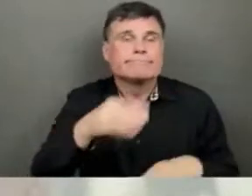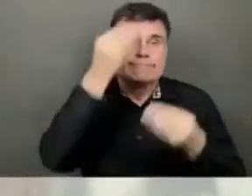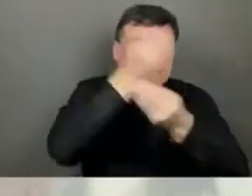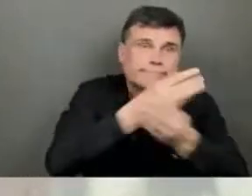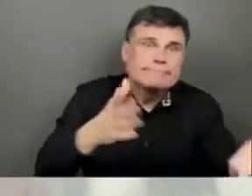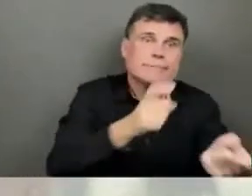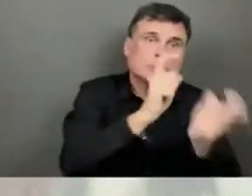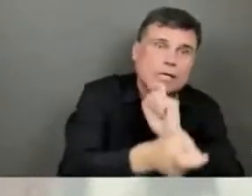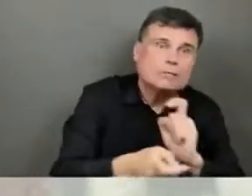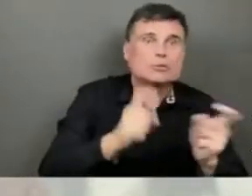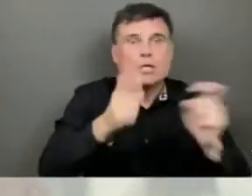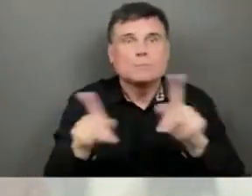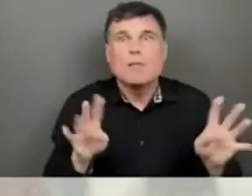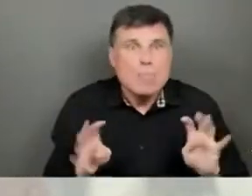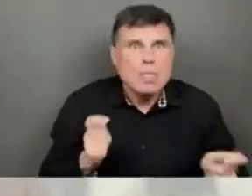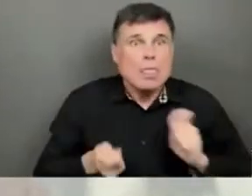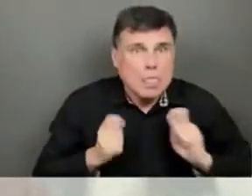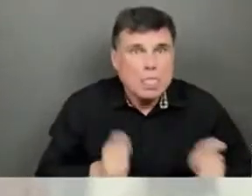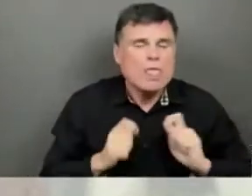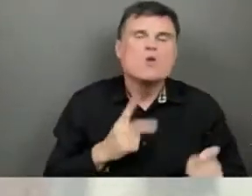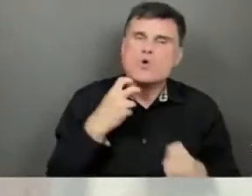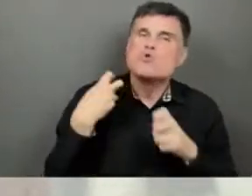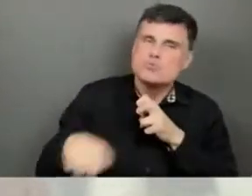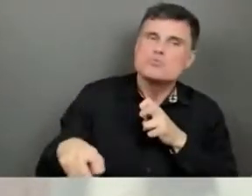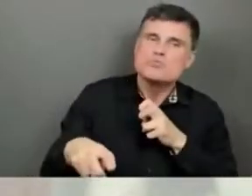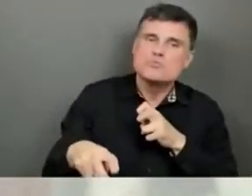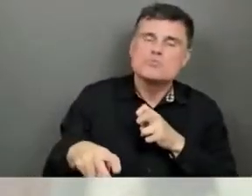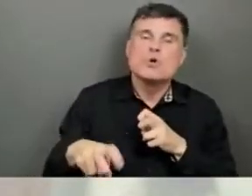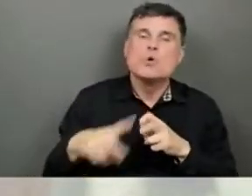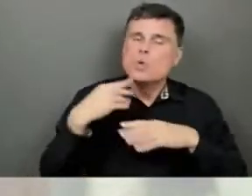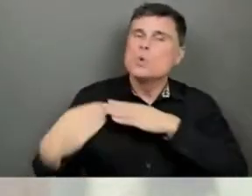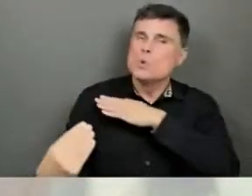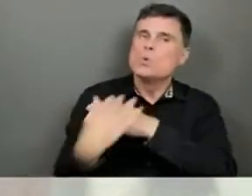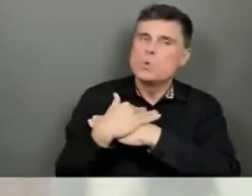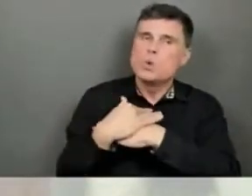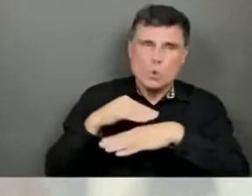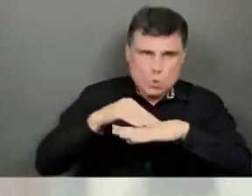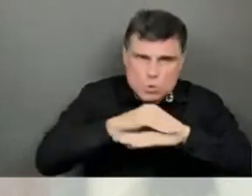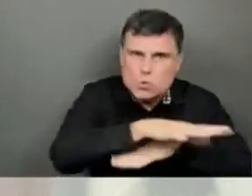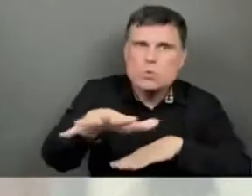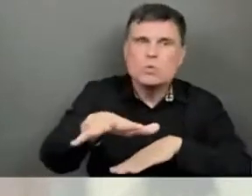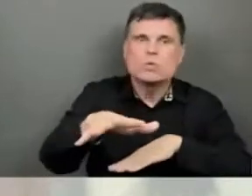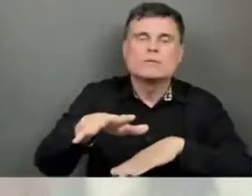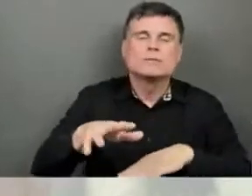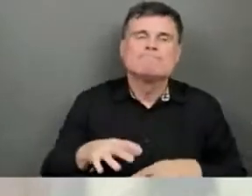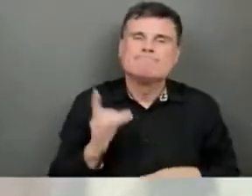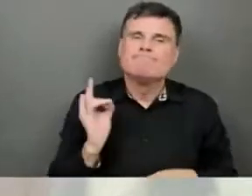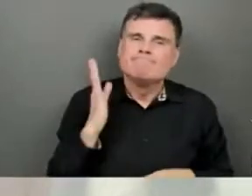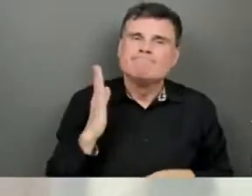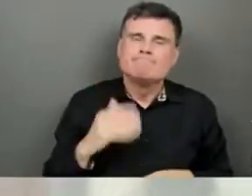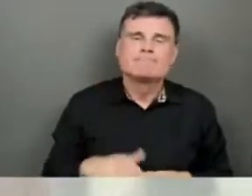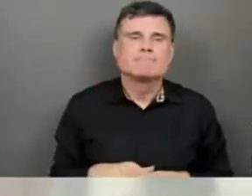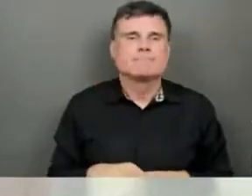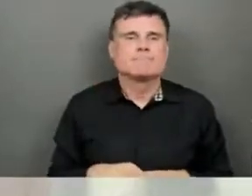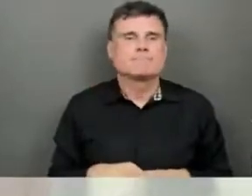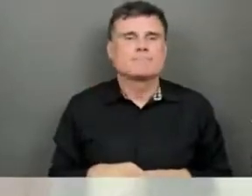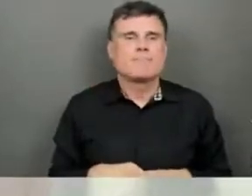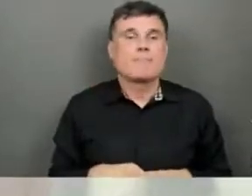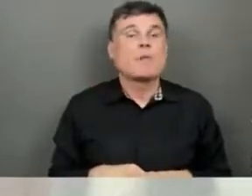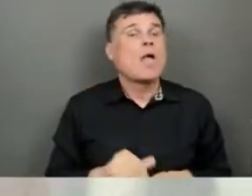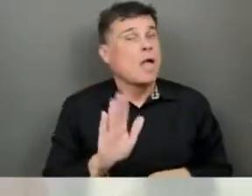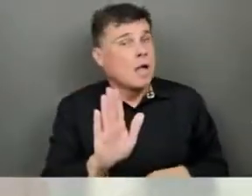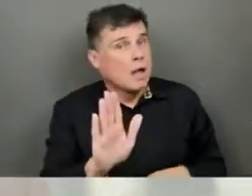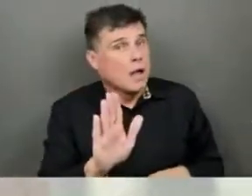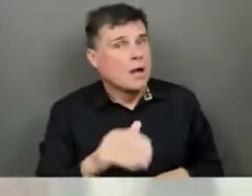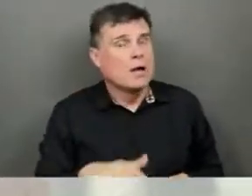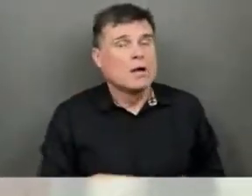and it has affected us. And I talk a lot about it has exposed some inequities in